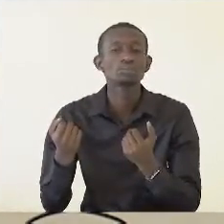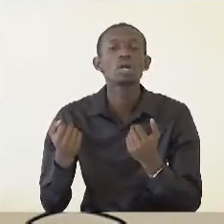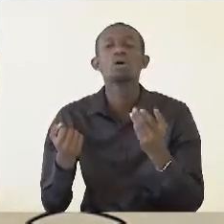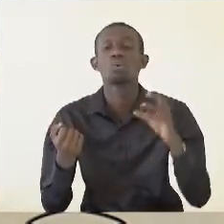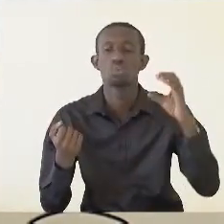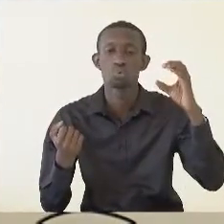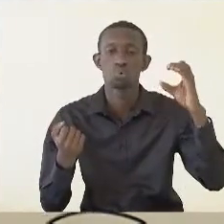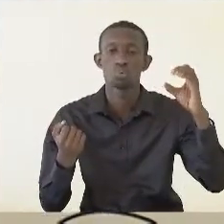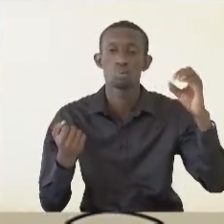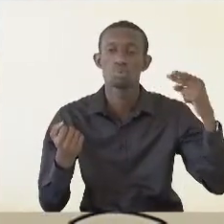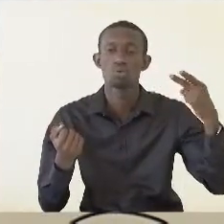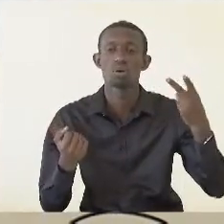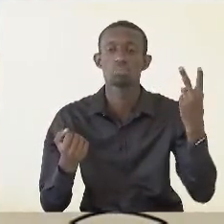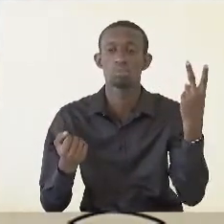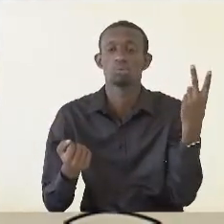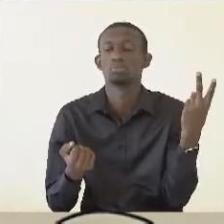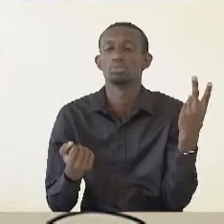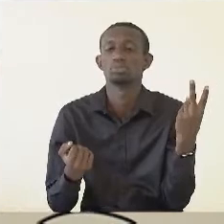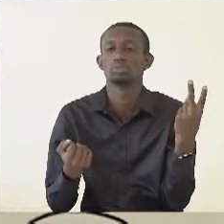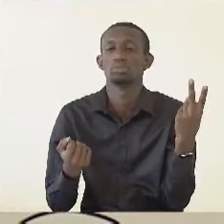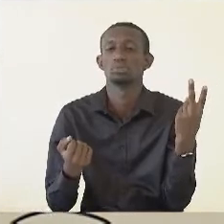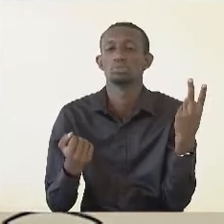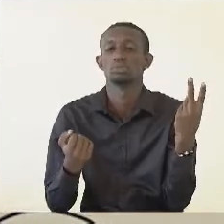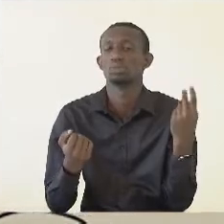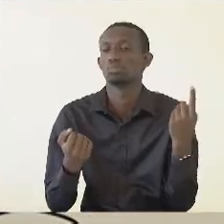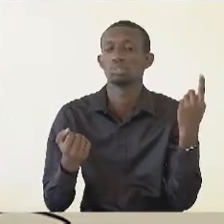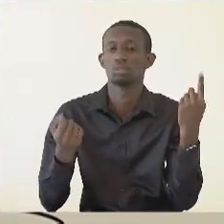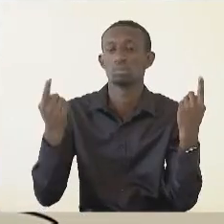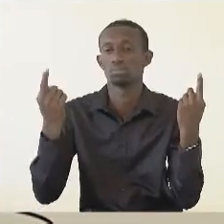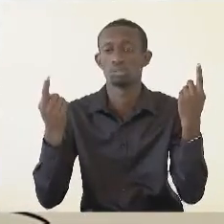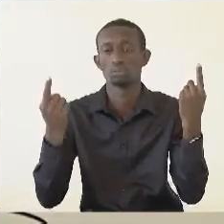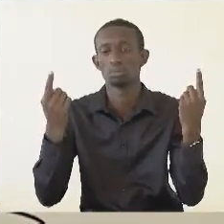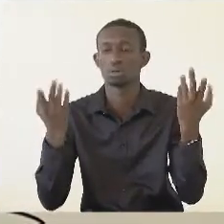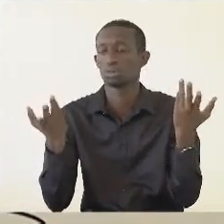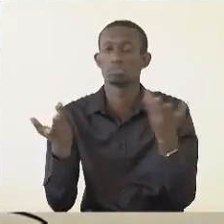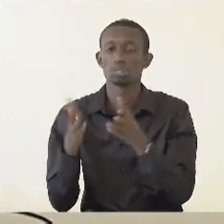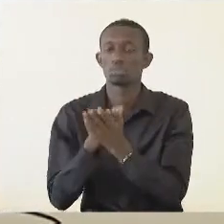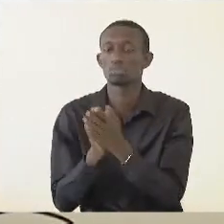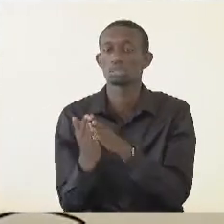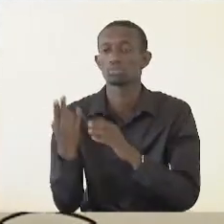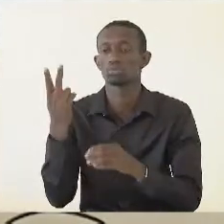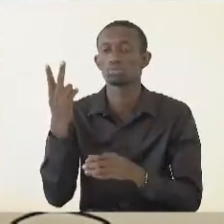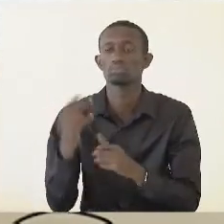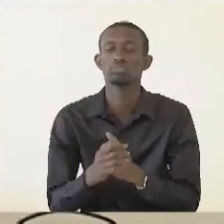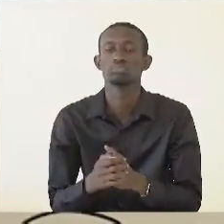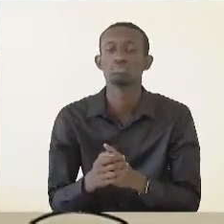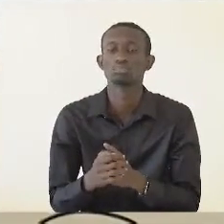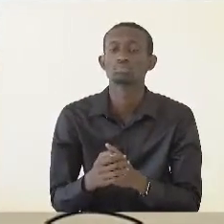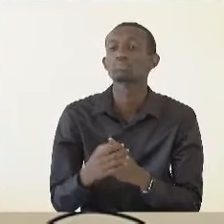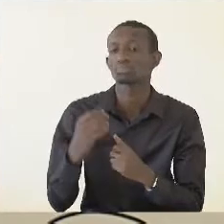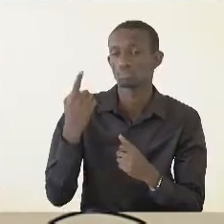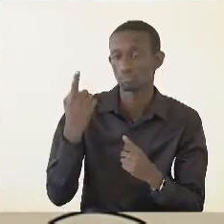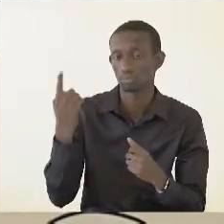another carboxylic. So these are two carboxylic groups that are attached on the benzene ring directly. So this is